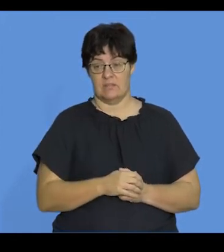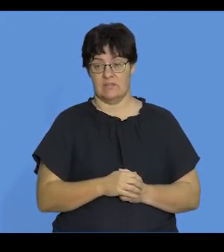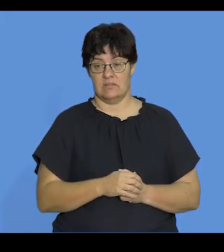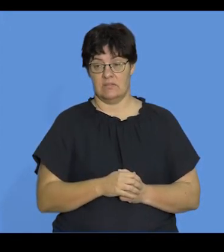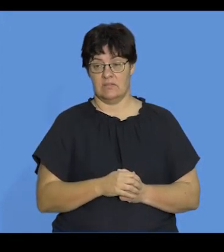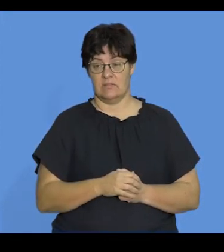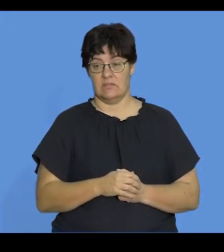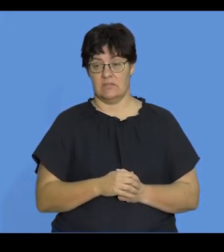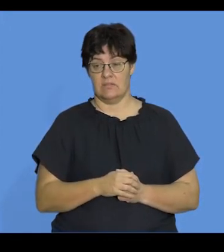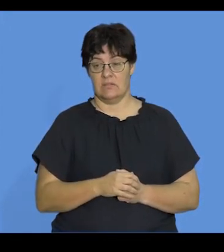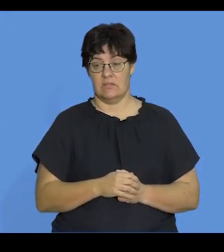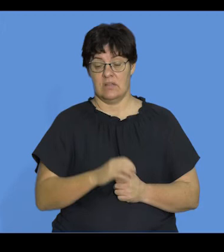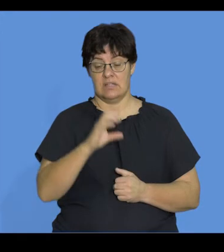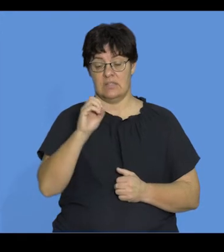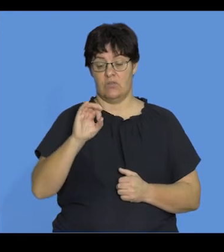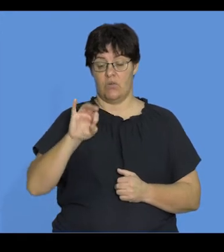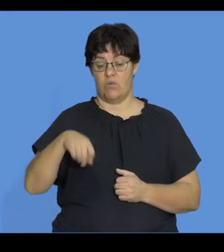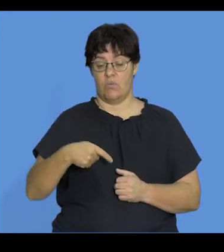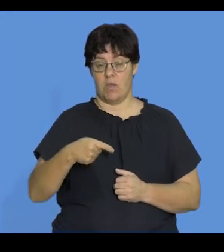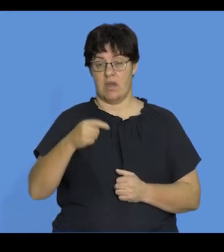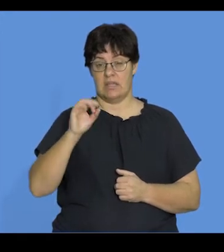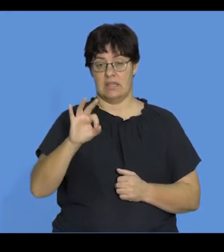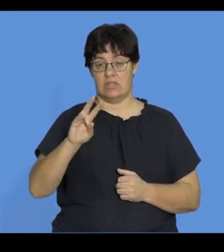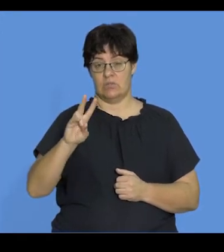0.325, okay? So this will be